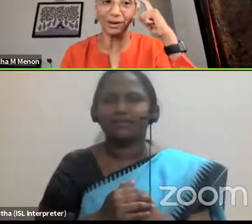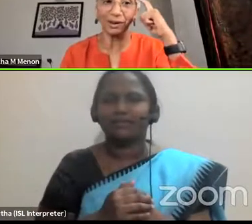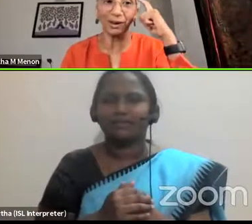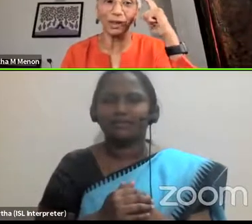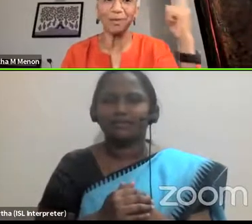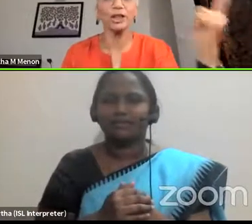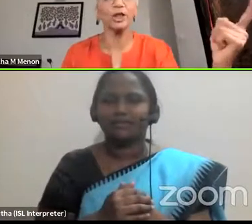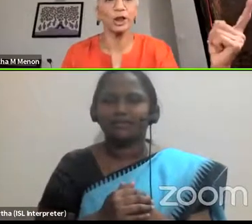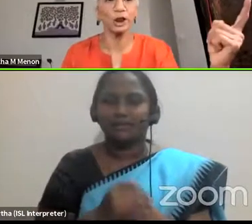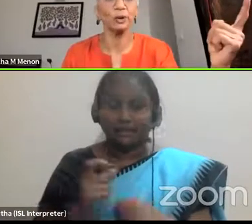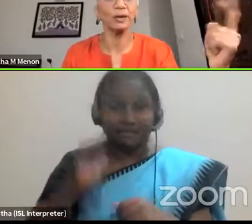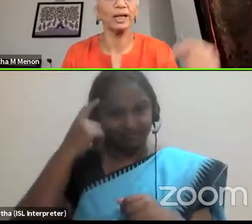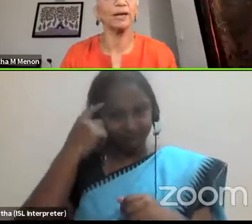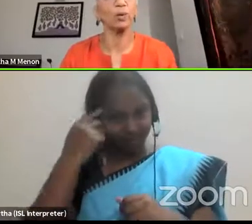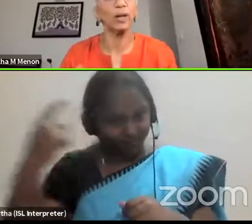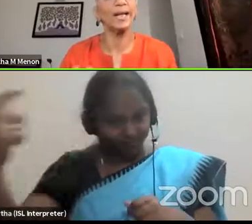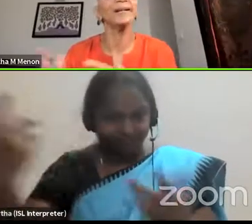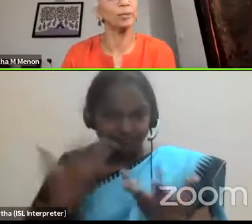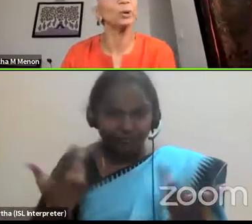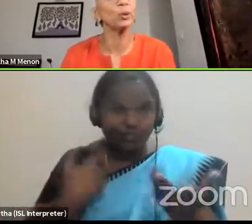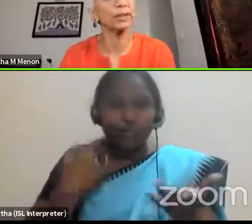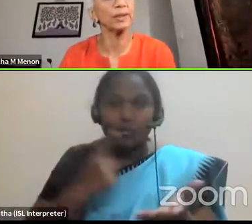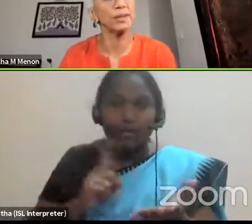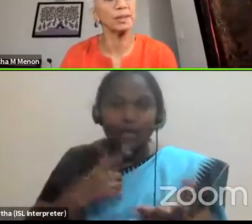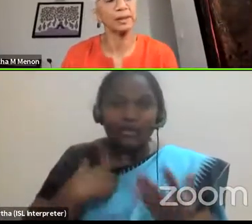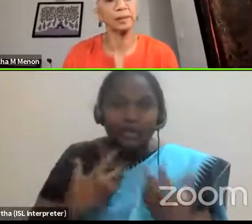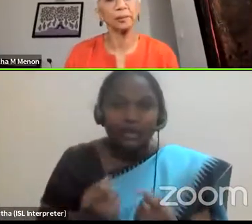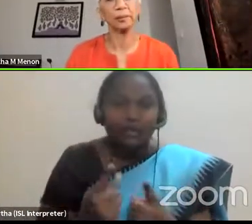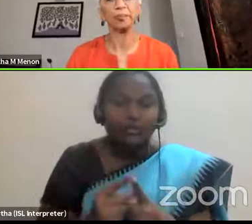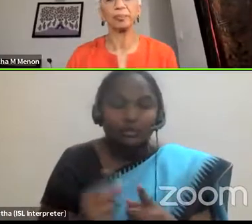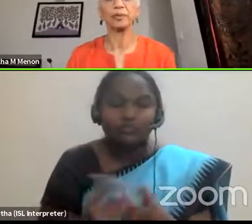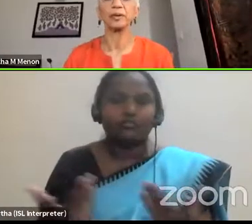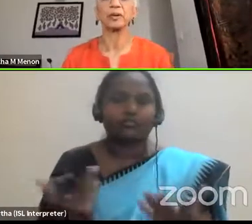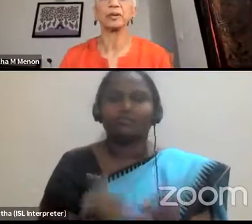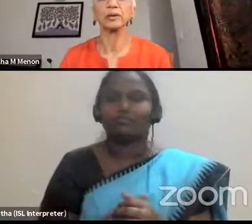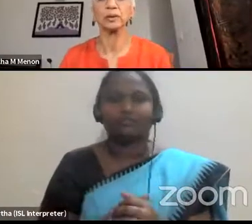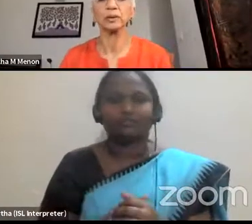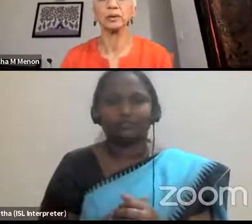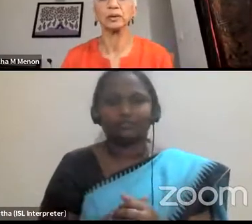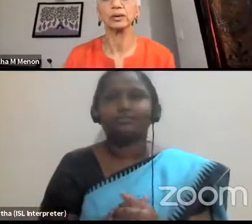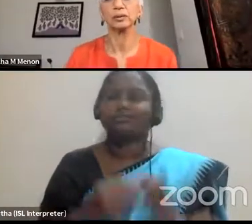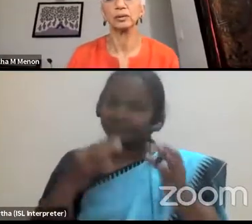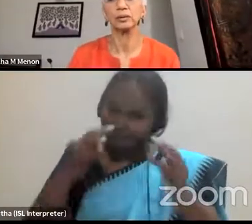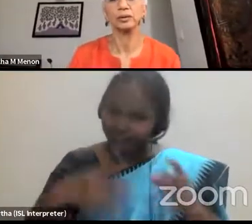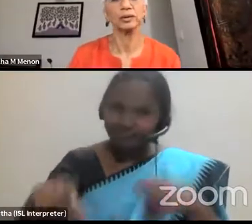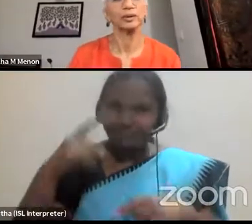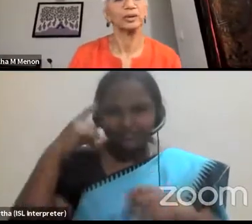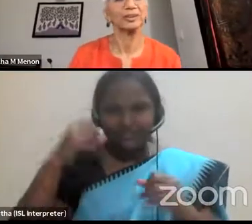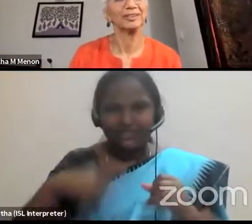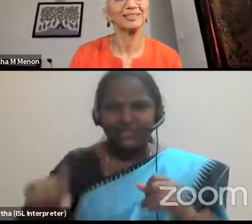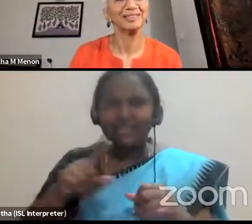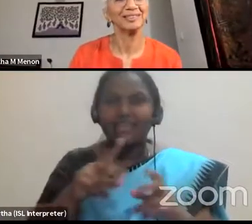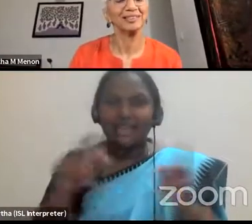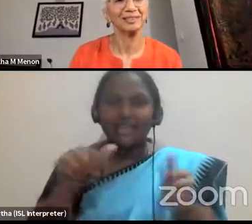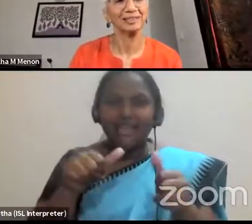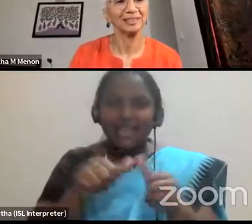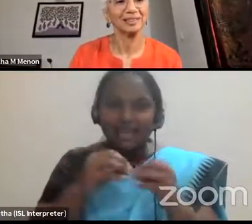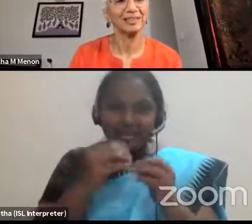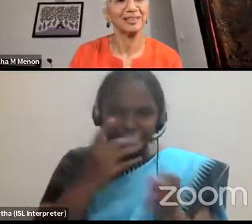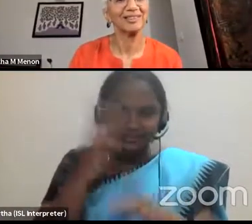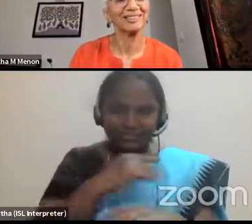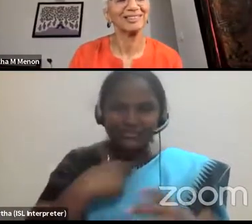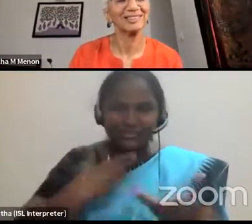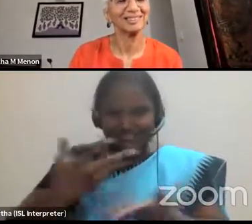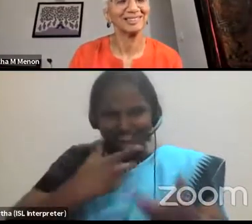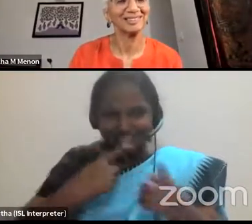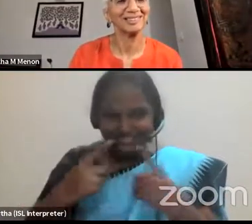the imagination and where it can be utilized. Absolutely. And in fact, Rekha, Abhishek and I were kidding earlier